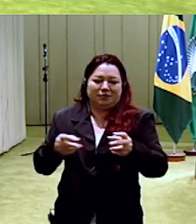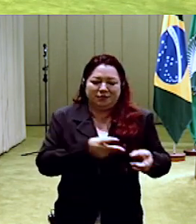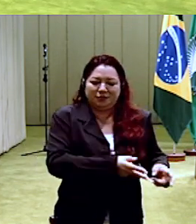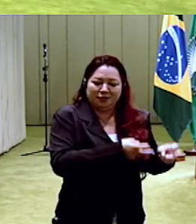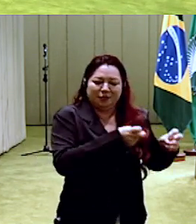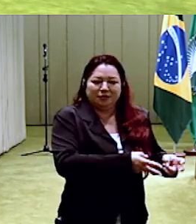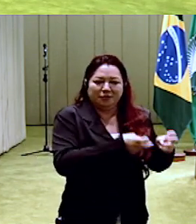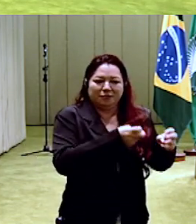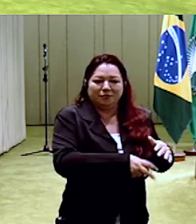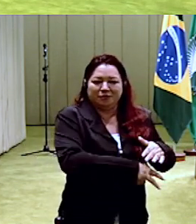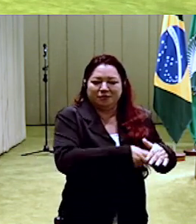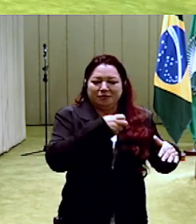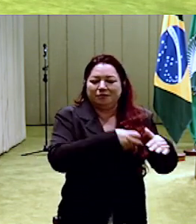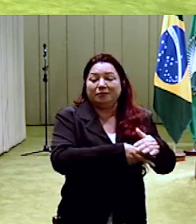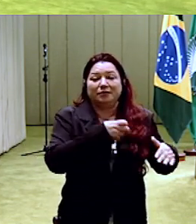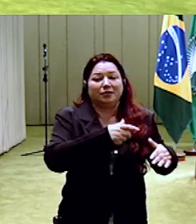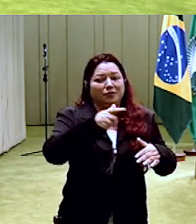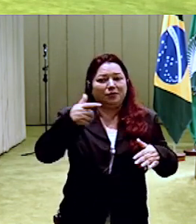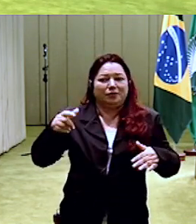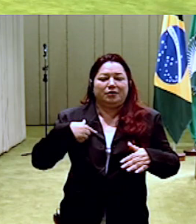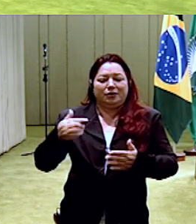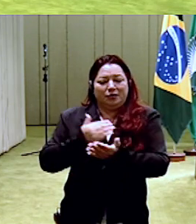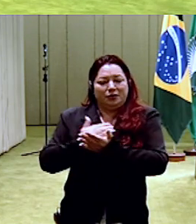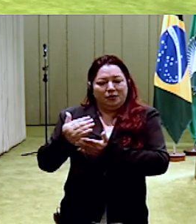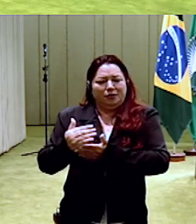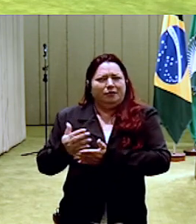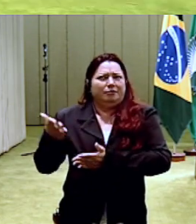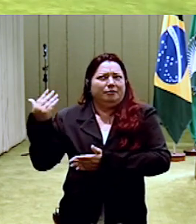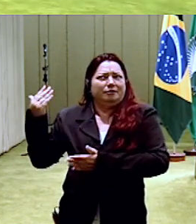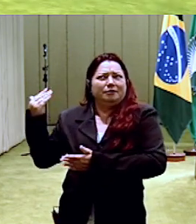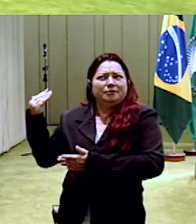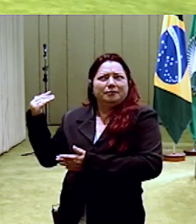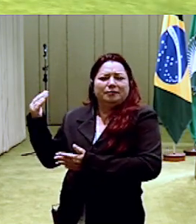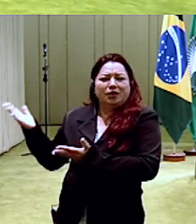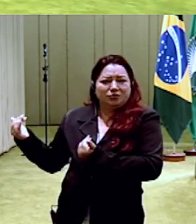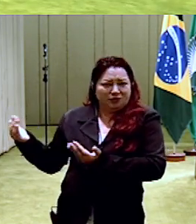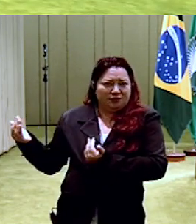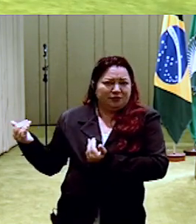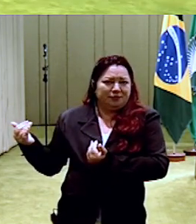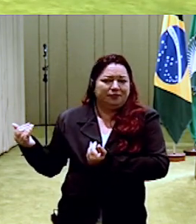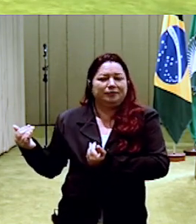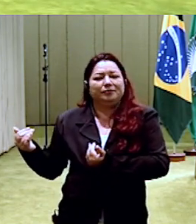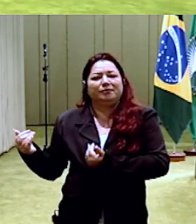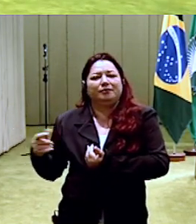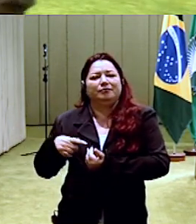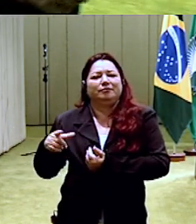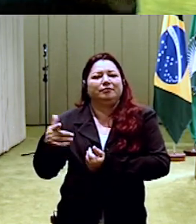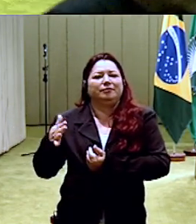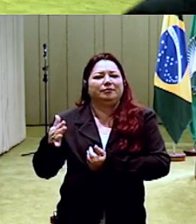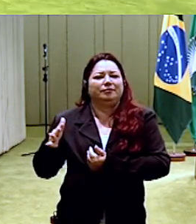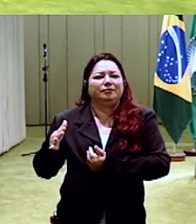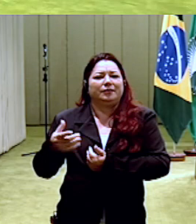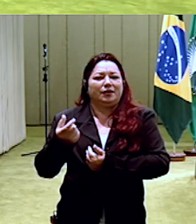other businesses. I started at a very early age. When I was about